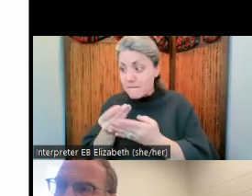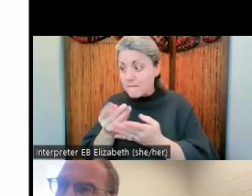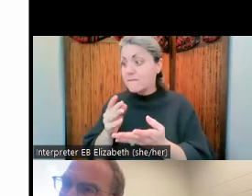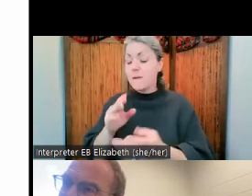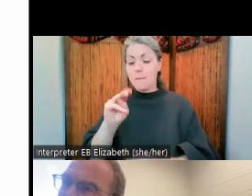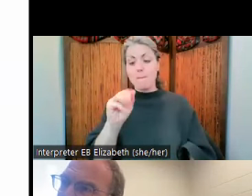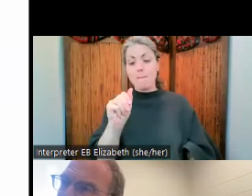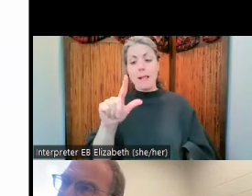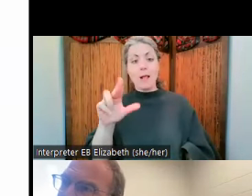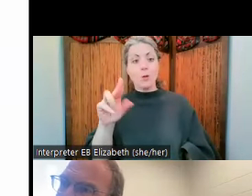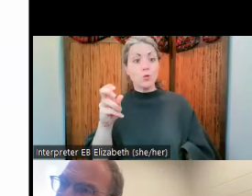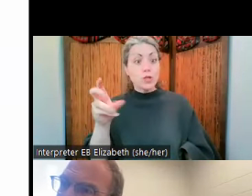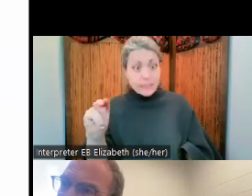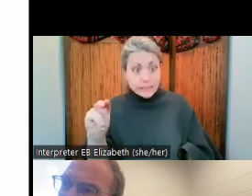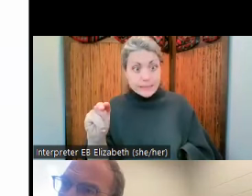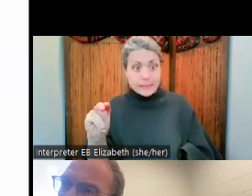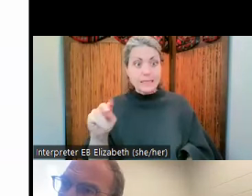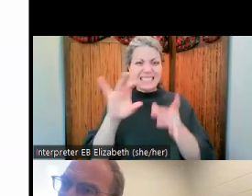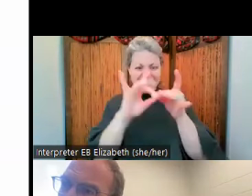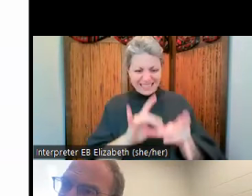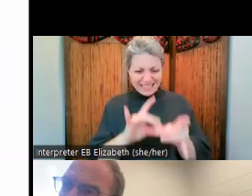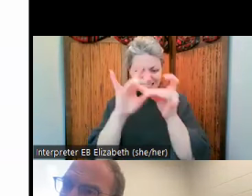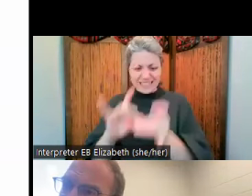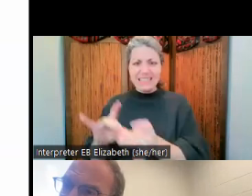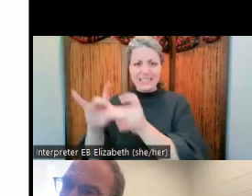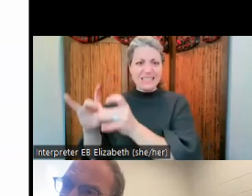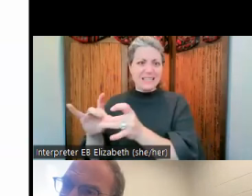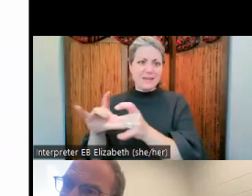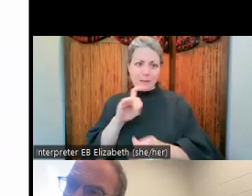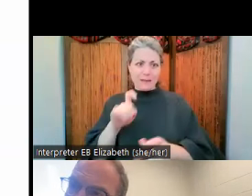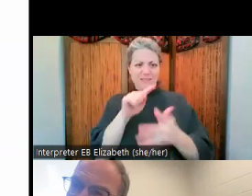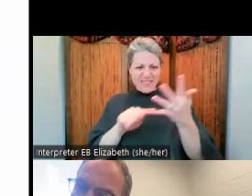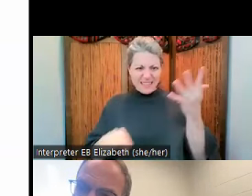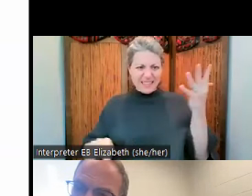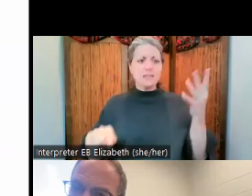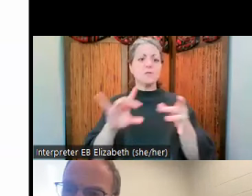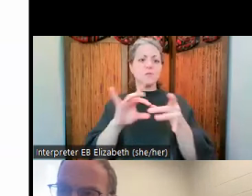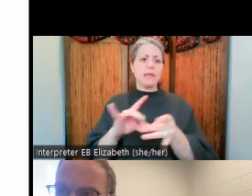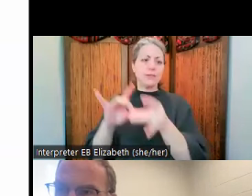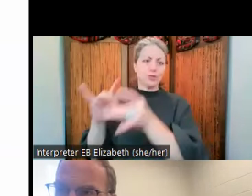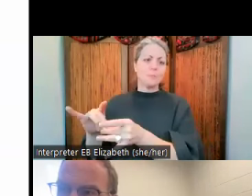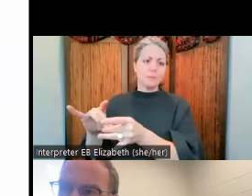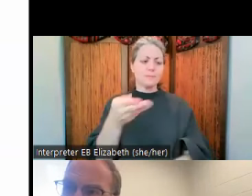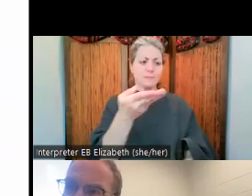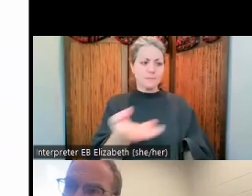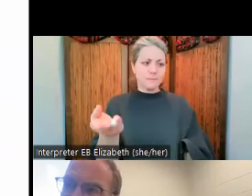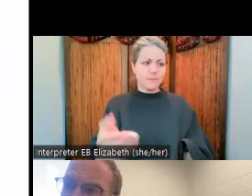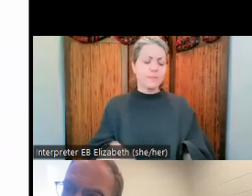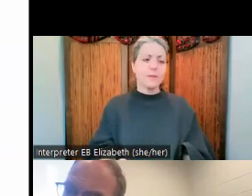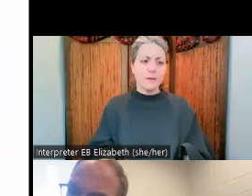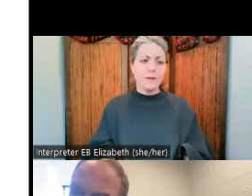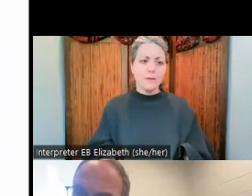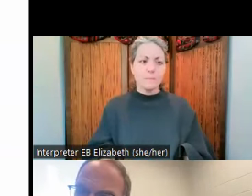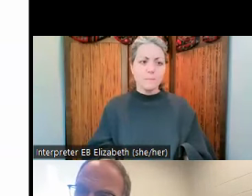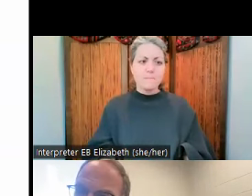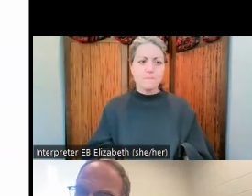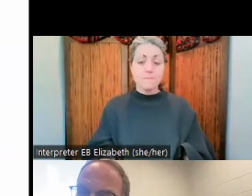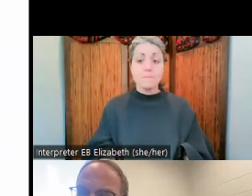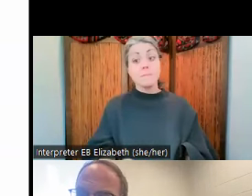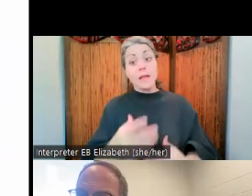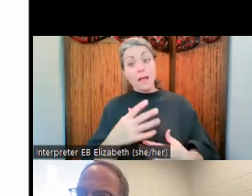are interrelated, and additionally putting in the experience, particularly in the United States, of racial